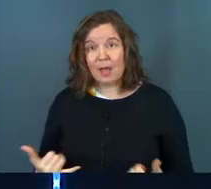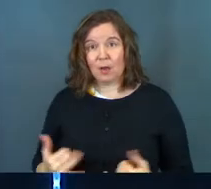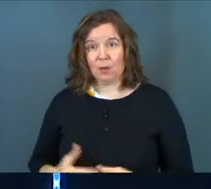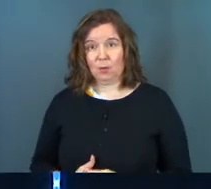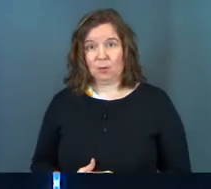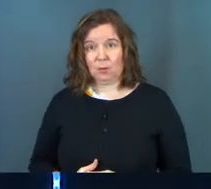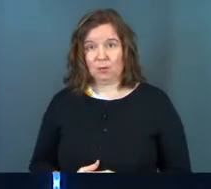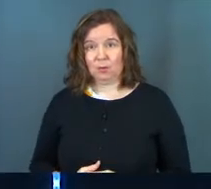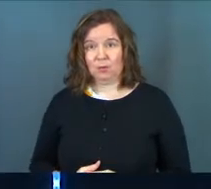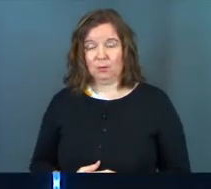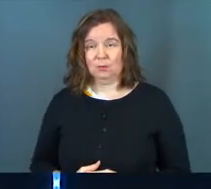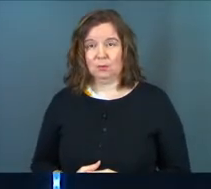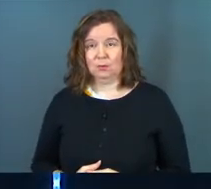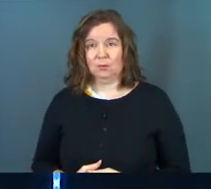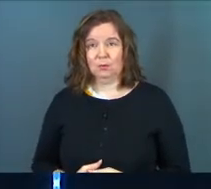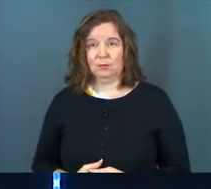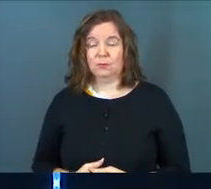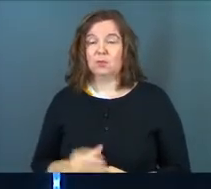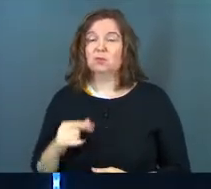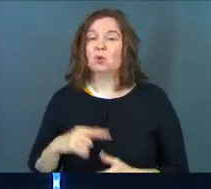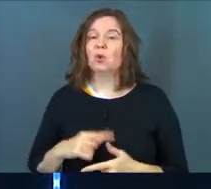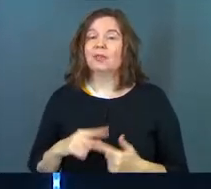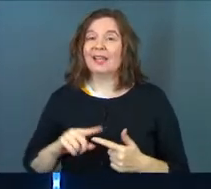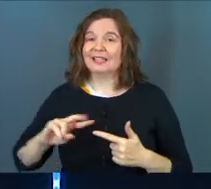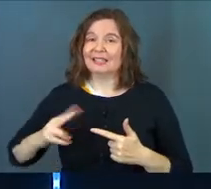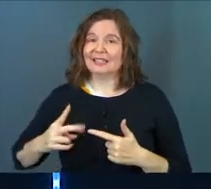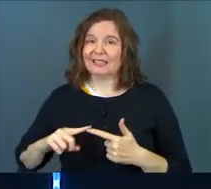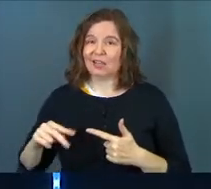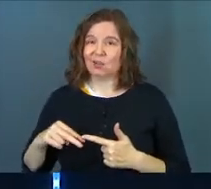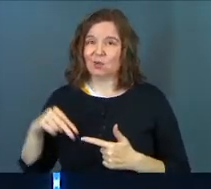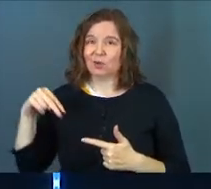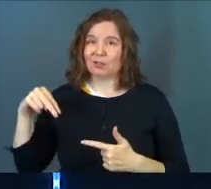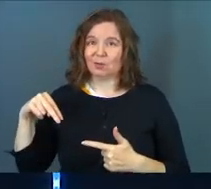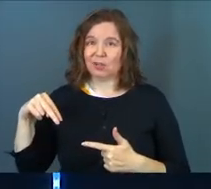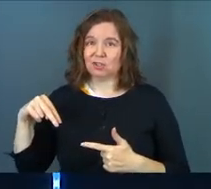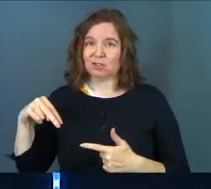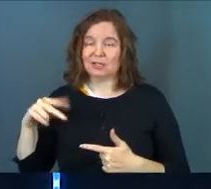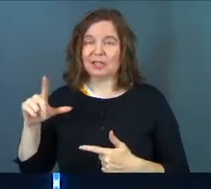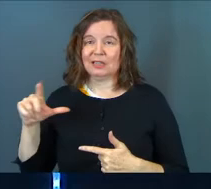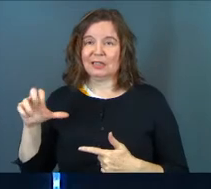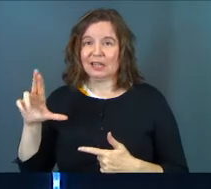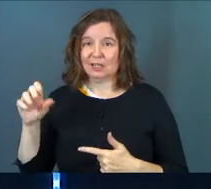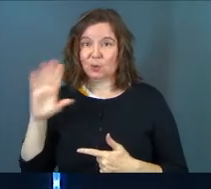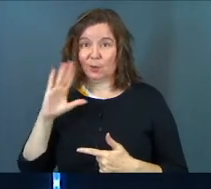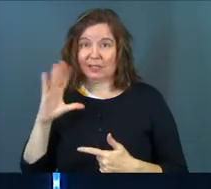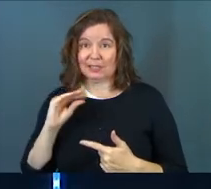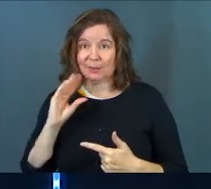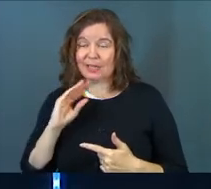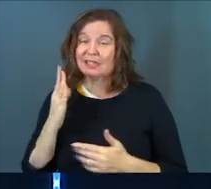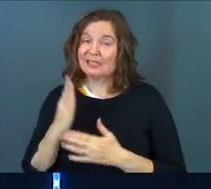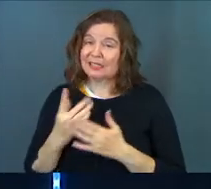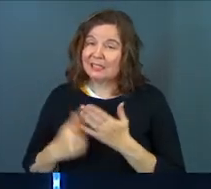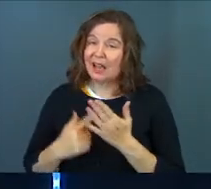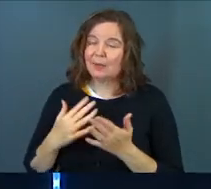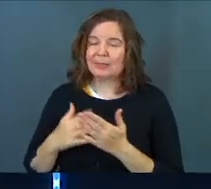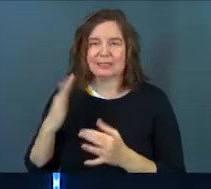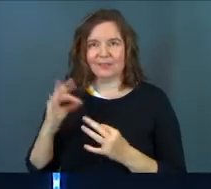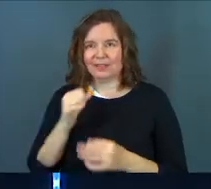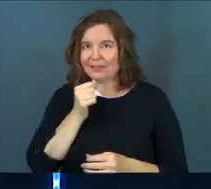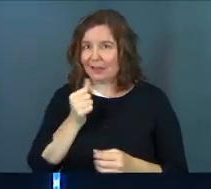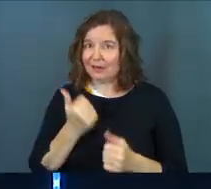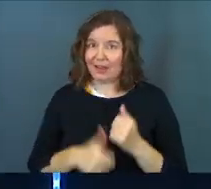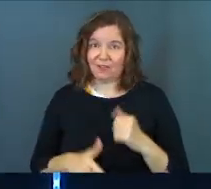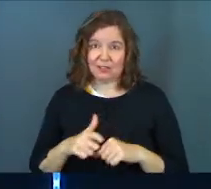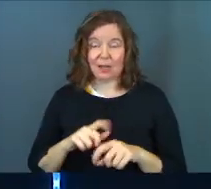now, Jesus. So then here's the second resurrection. This is what Lazarus is about to experience. Sometimes, definitely